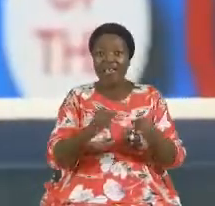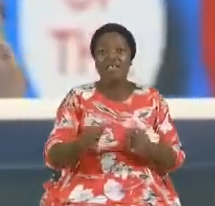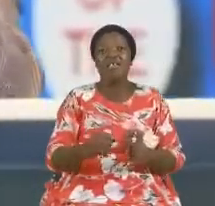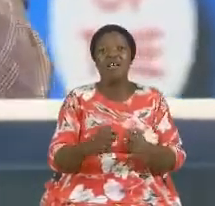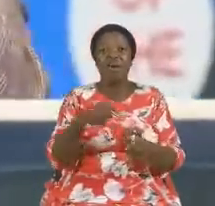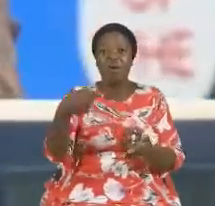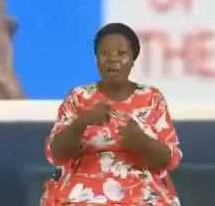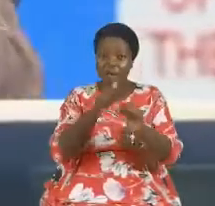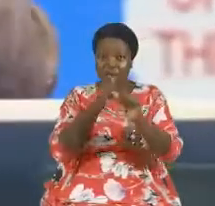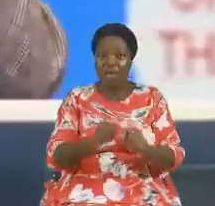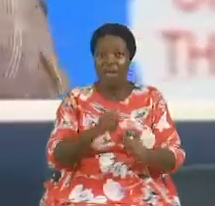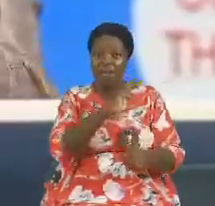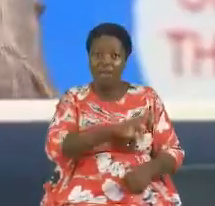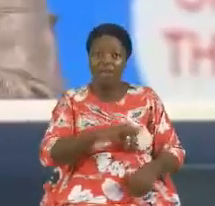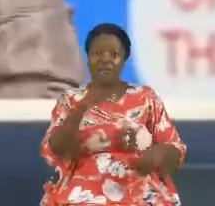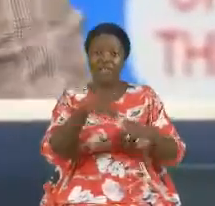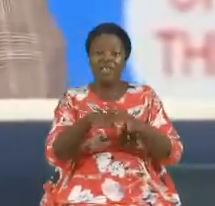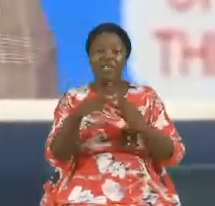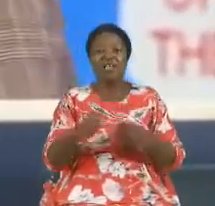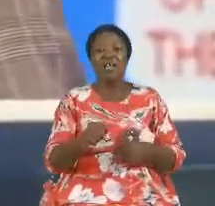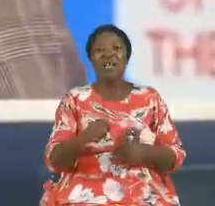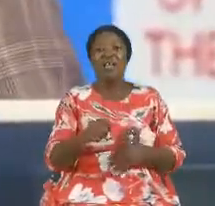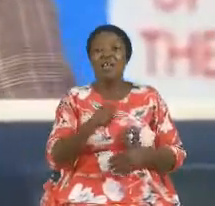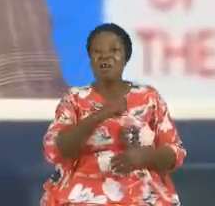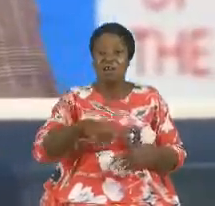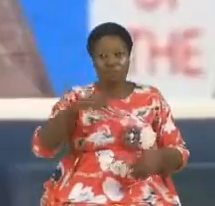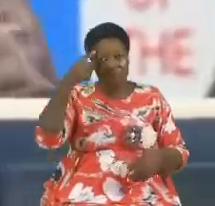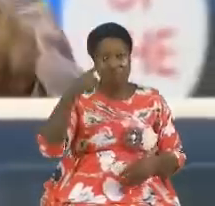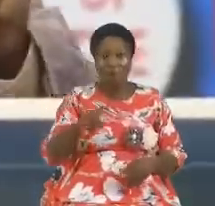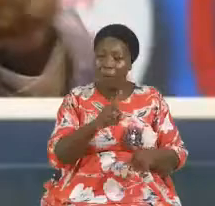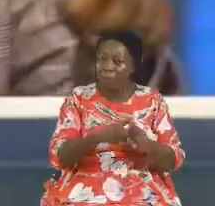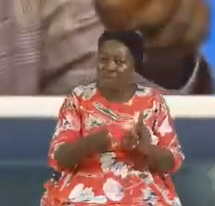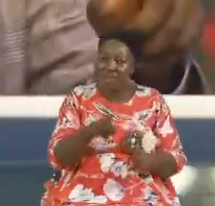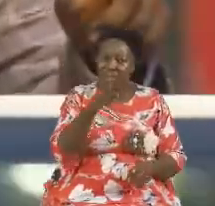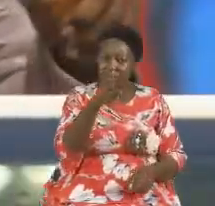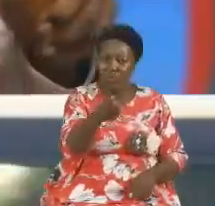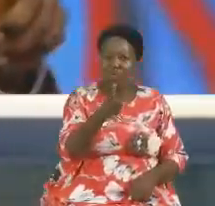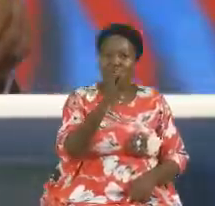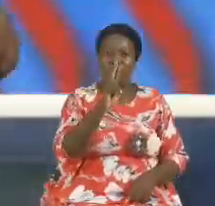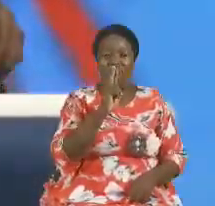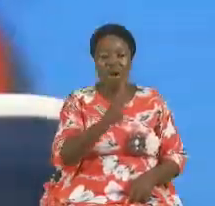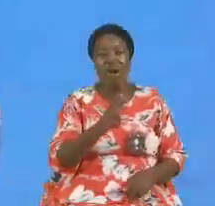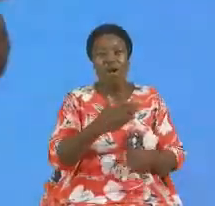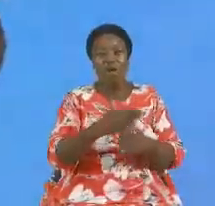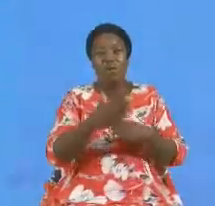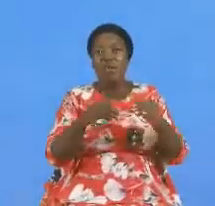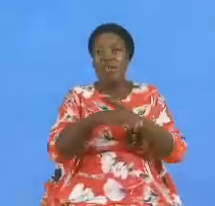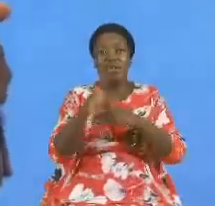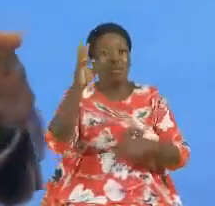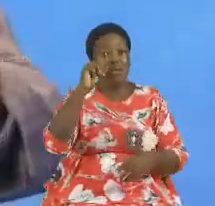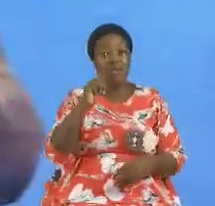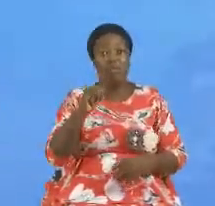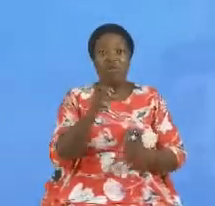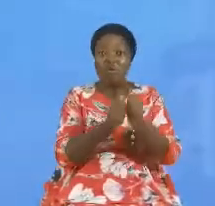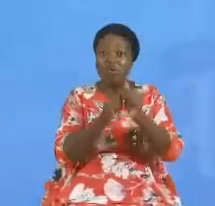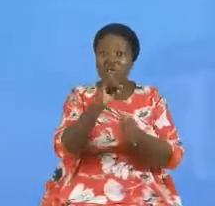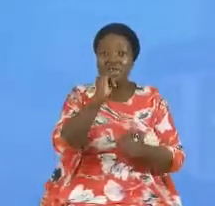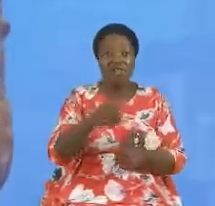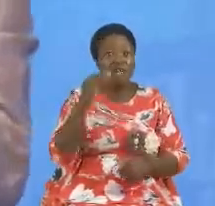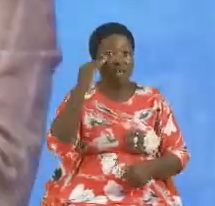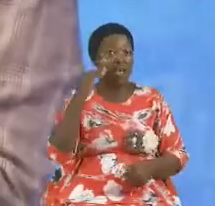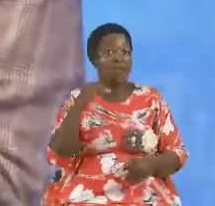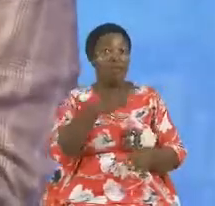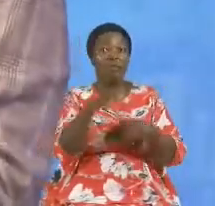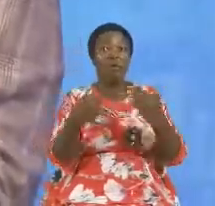be unending benefits in the cross for you. But ye are